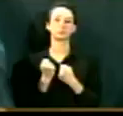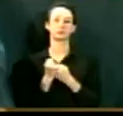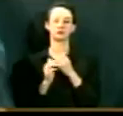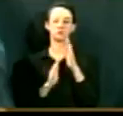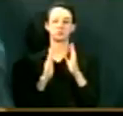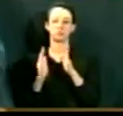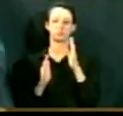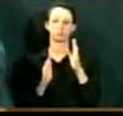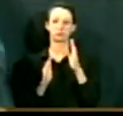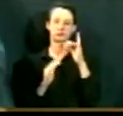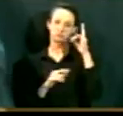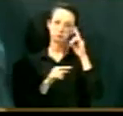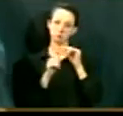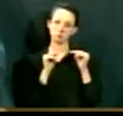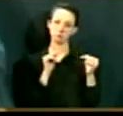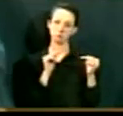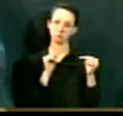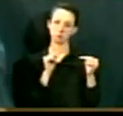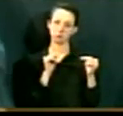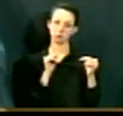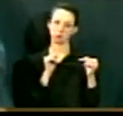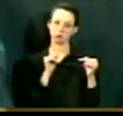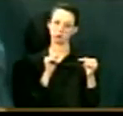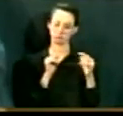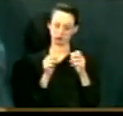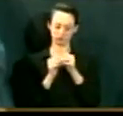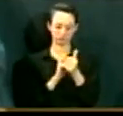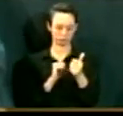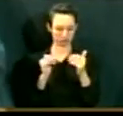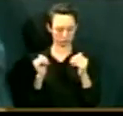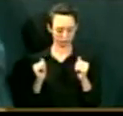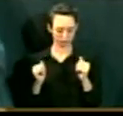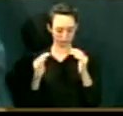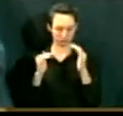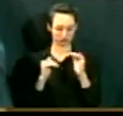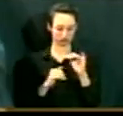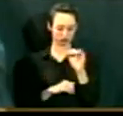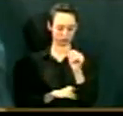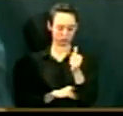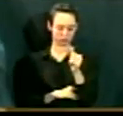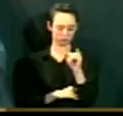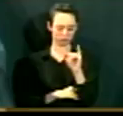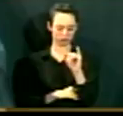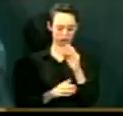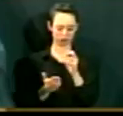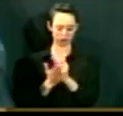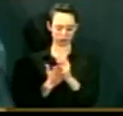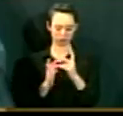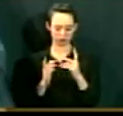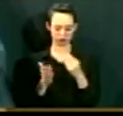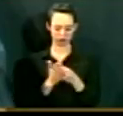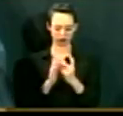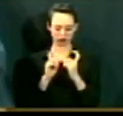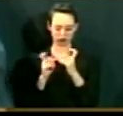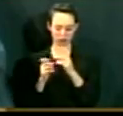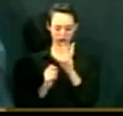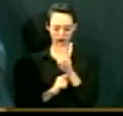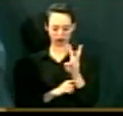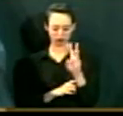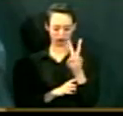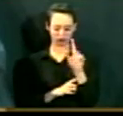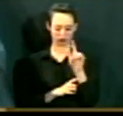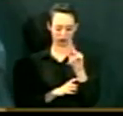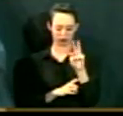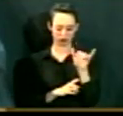aye. Aye. All opposed? Motion carries. 10I, approve donation from West Valley Middle School Foundation in the